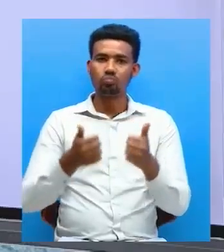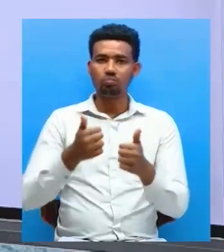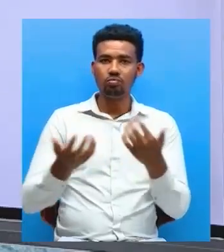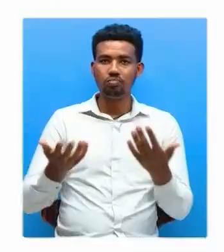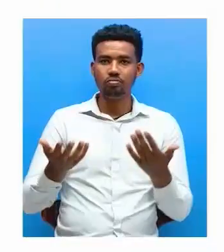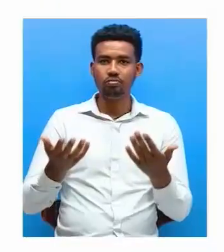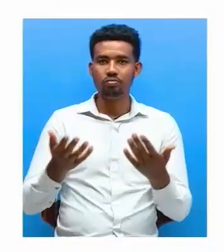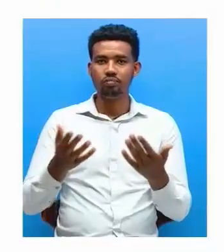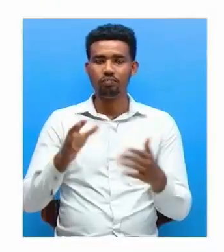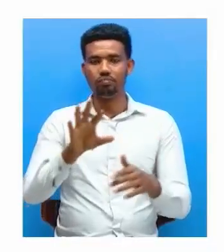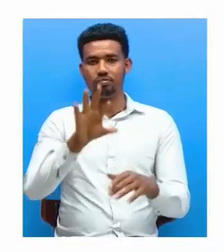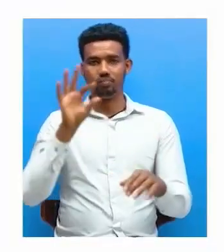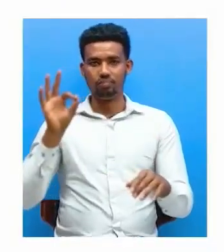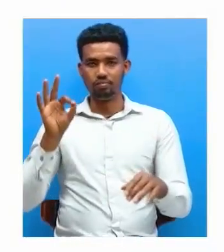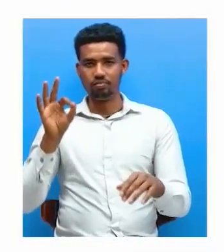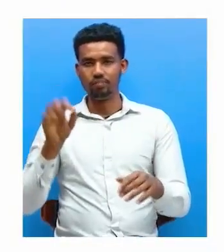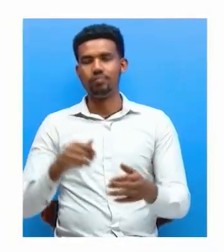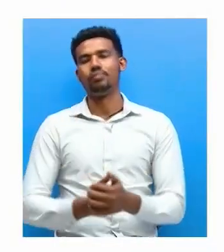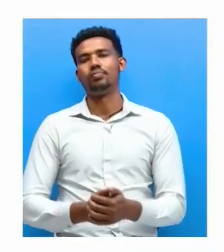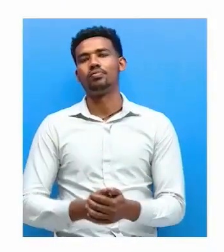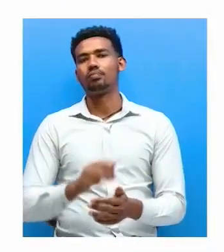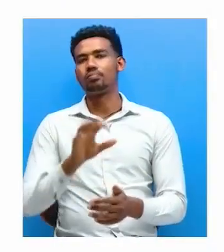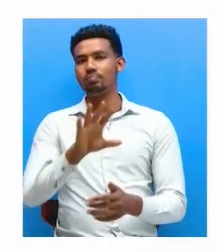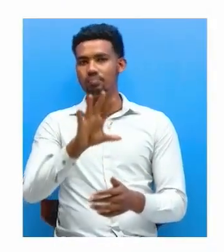that. That